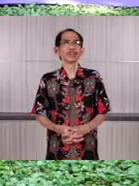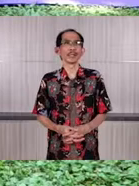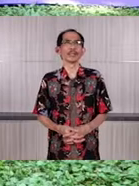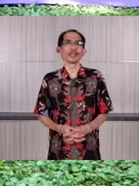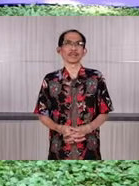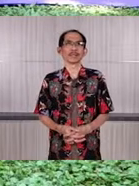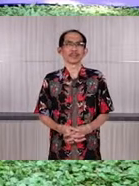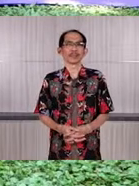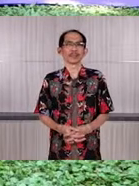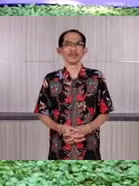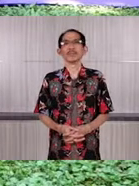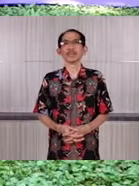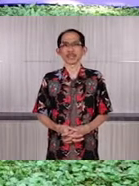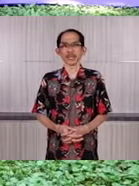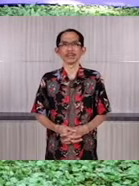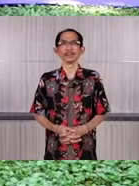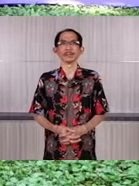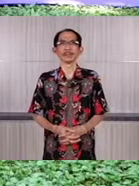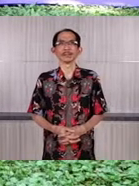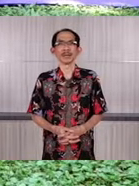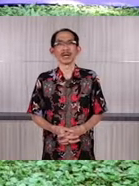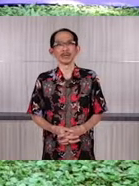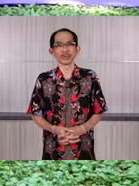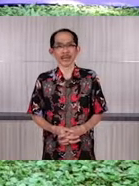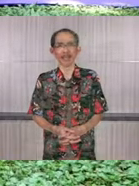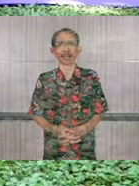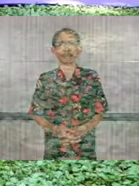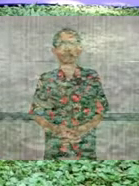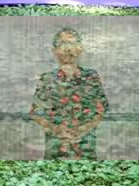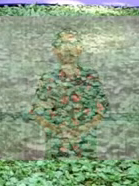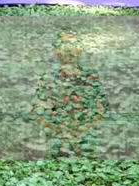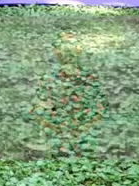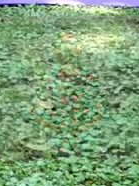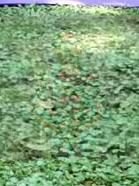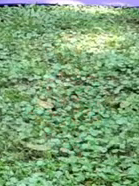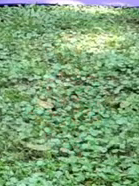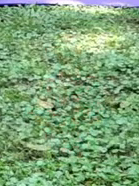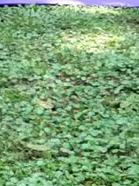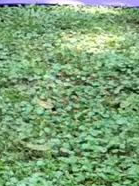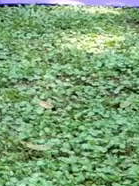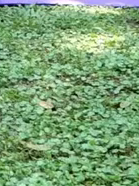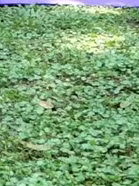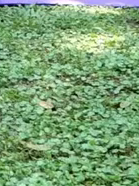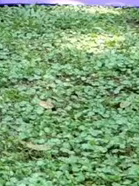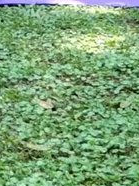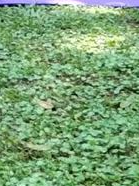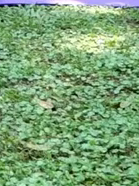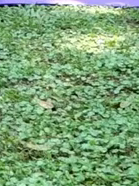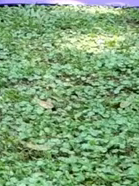you did with the sound of gamelan.